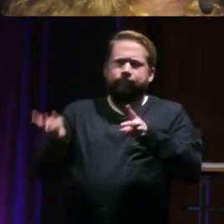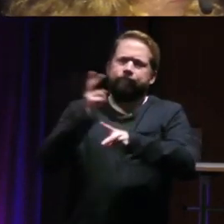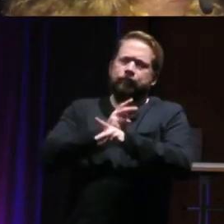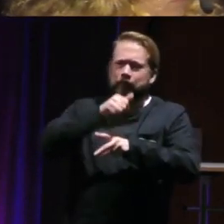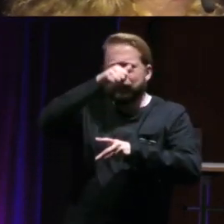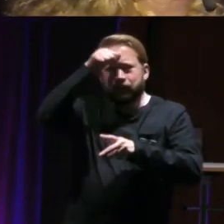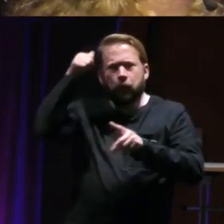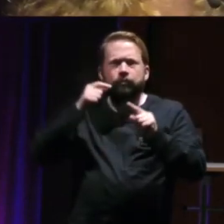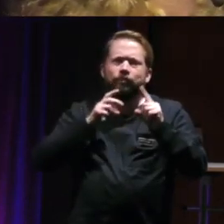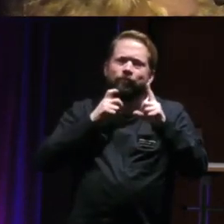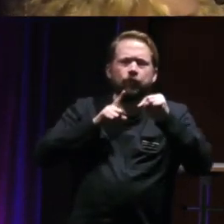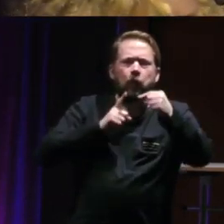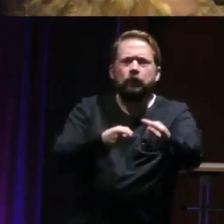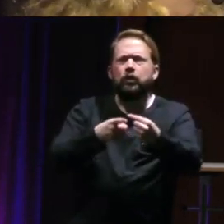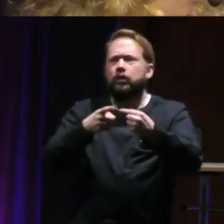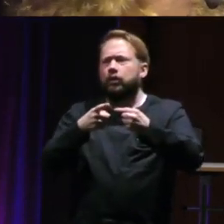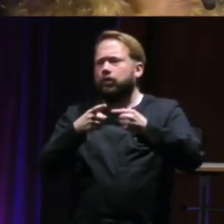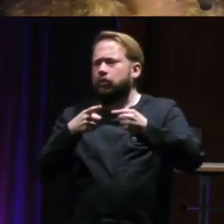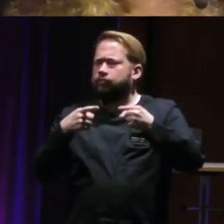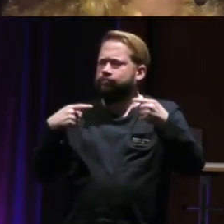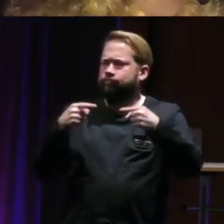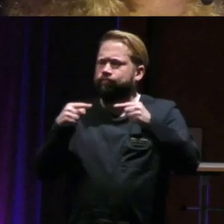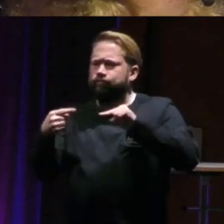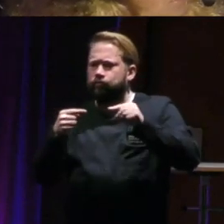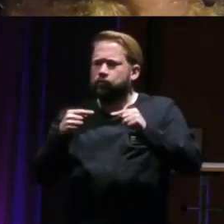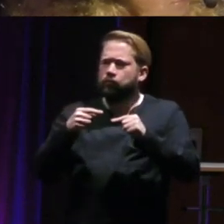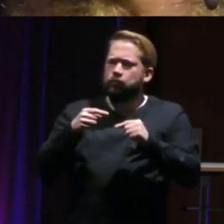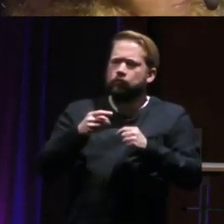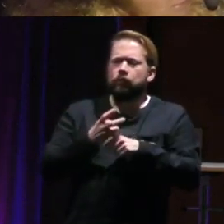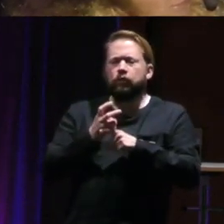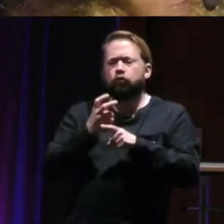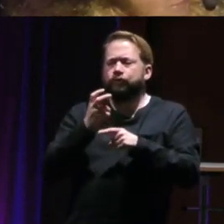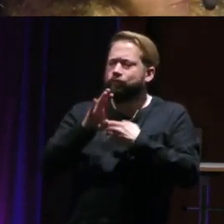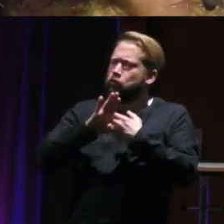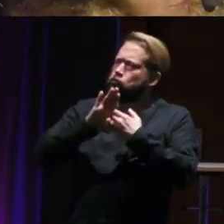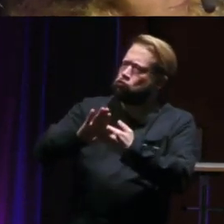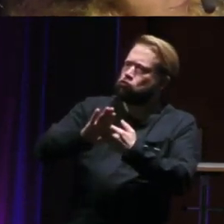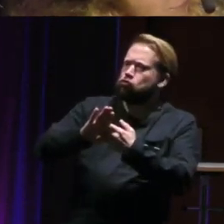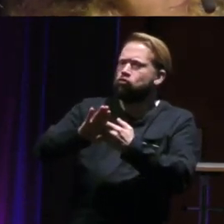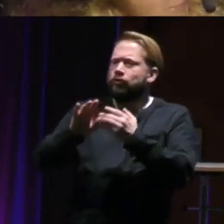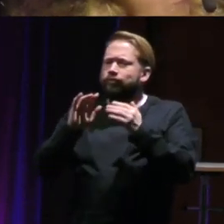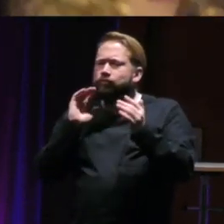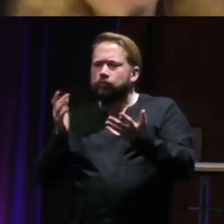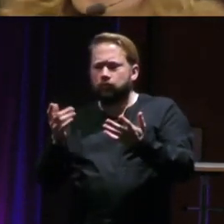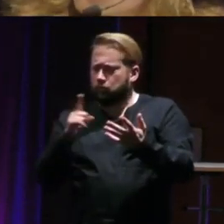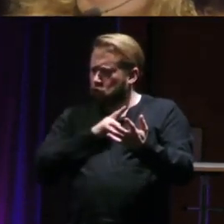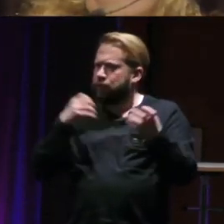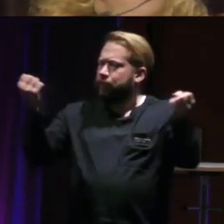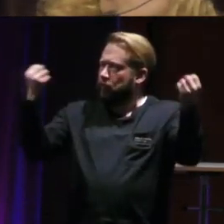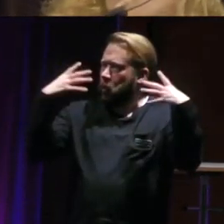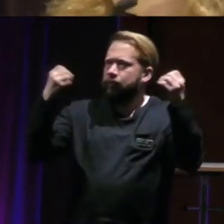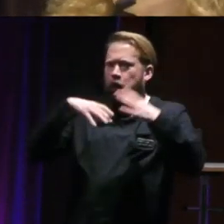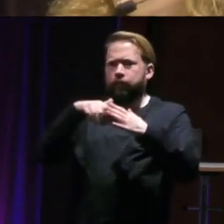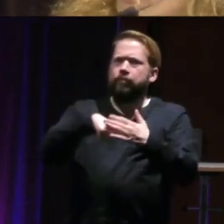people's minds. So that's the difference. So they buy their message in that sense. Yeah. Okay. Masha,